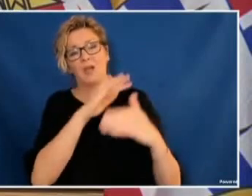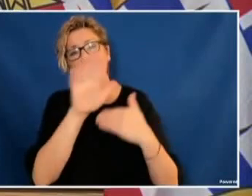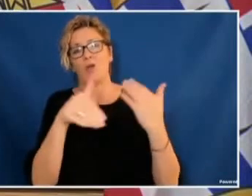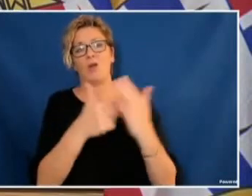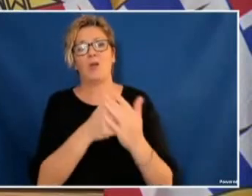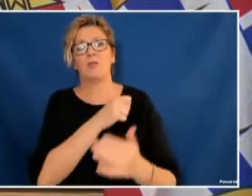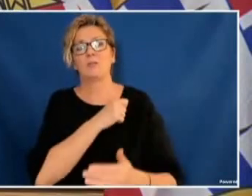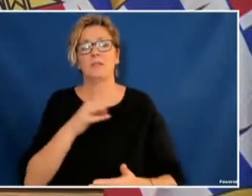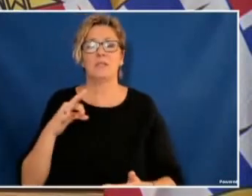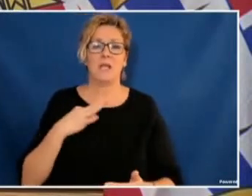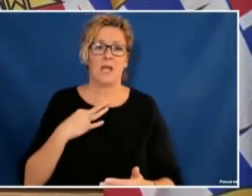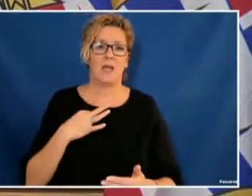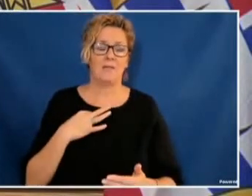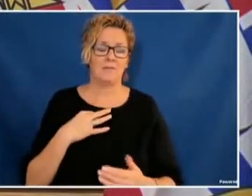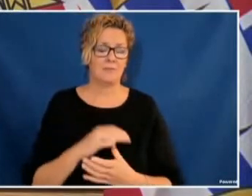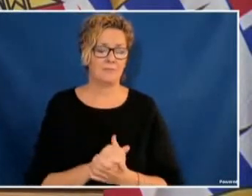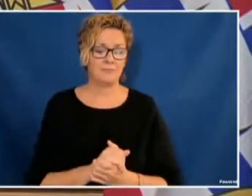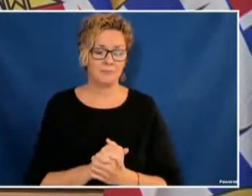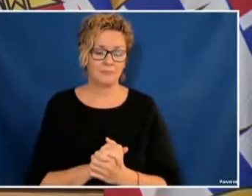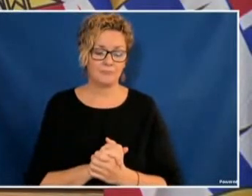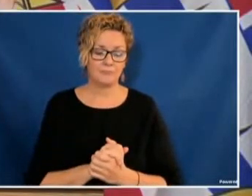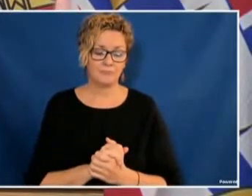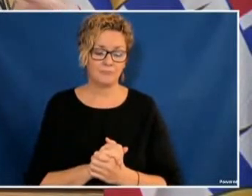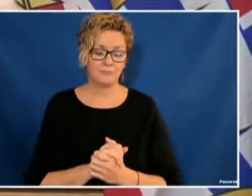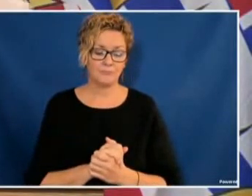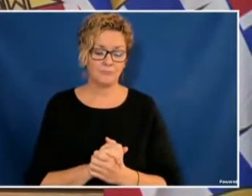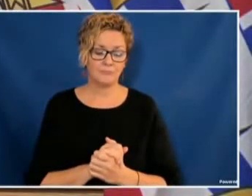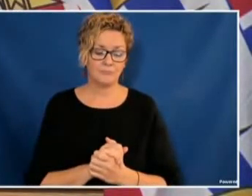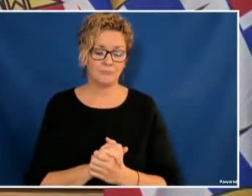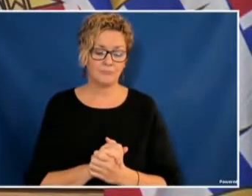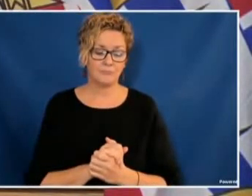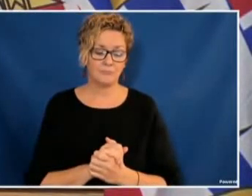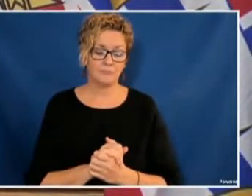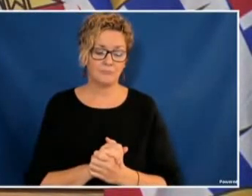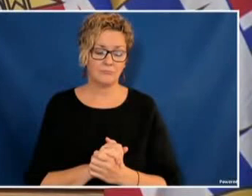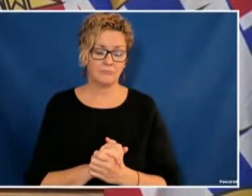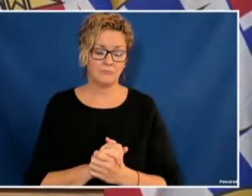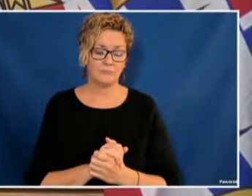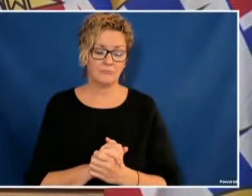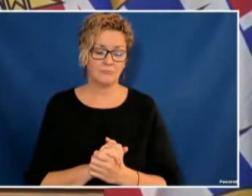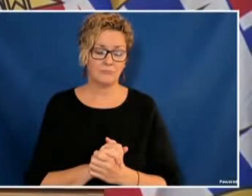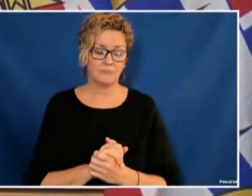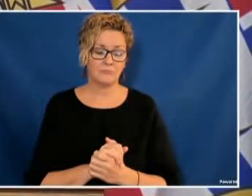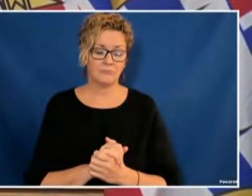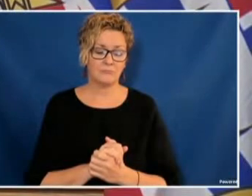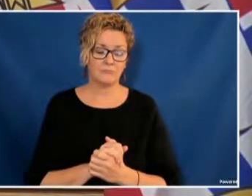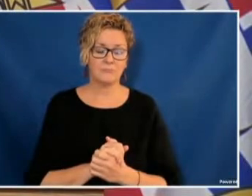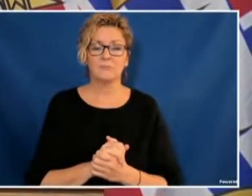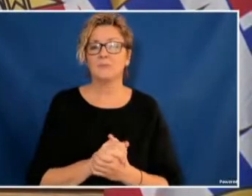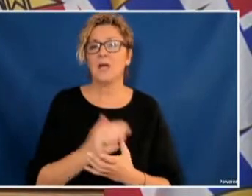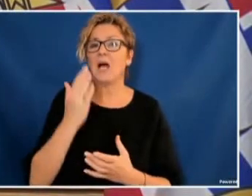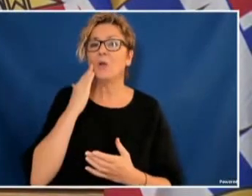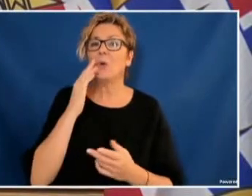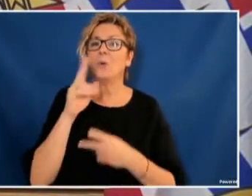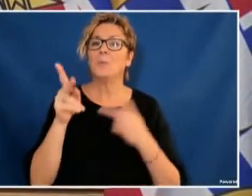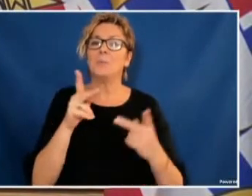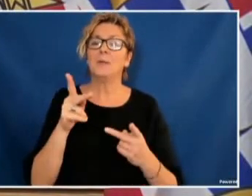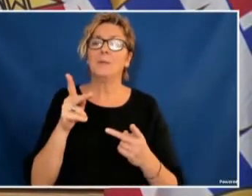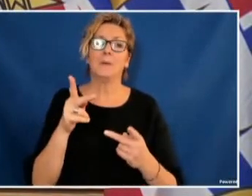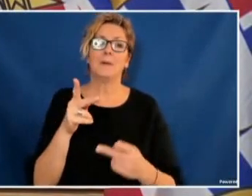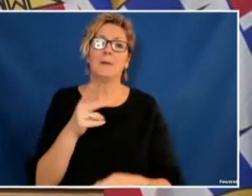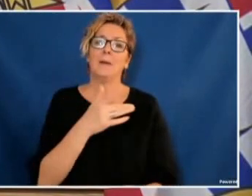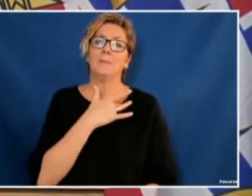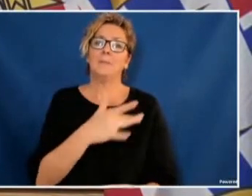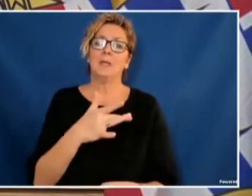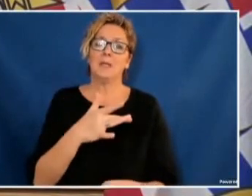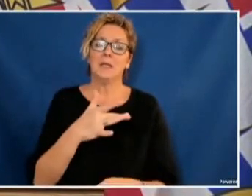a revision and added the additional cases that had not made it into the daily list, even though each of those cases